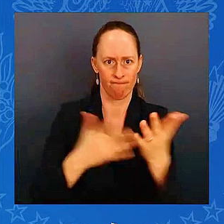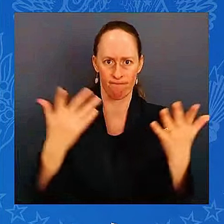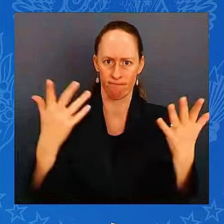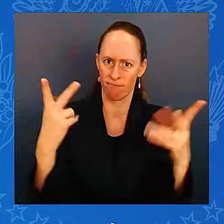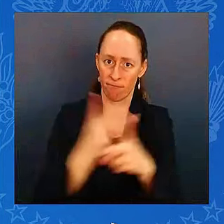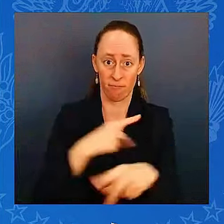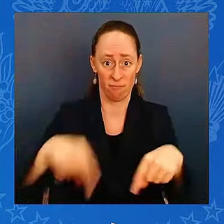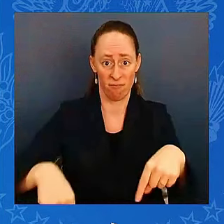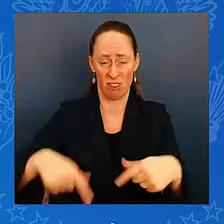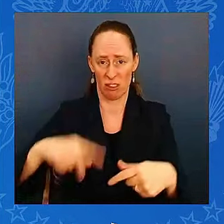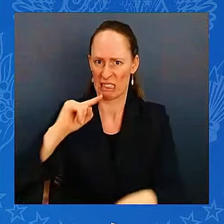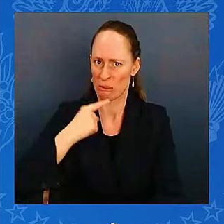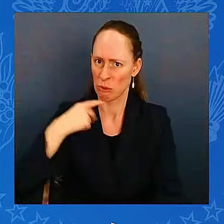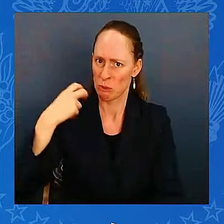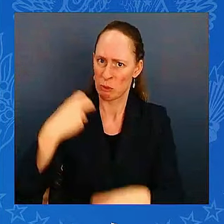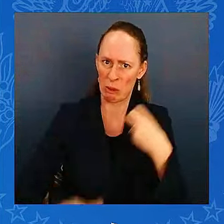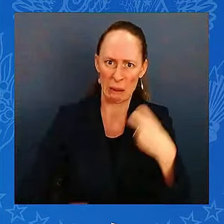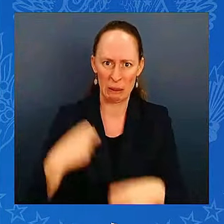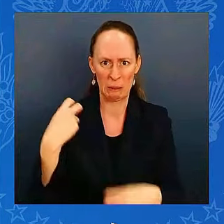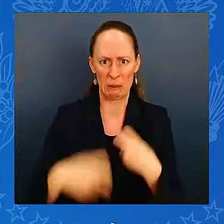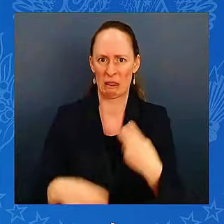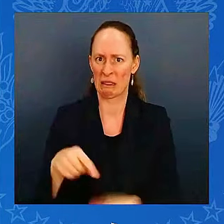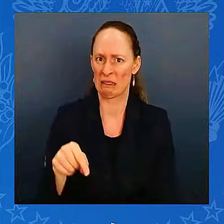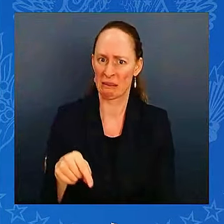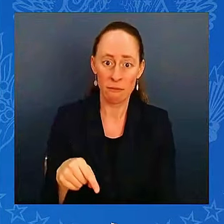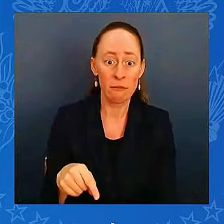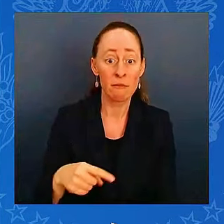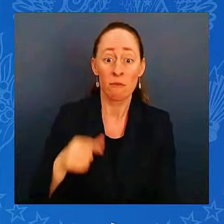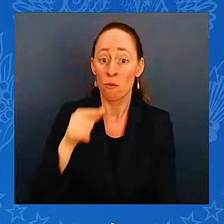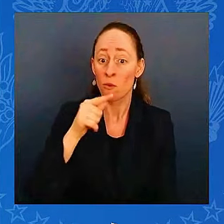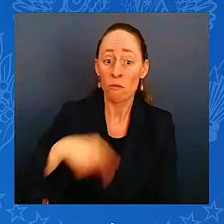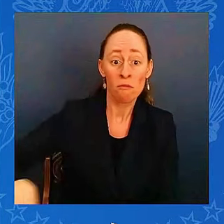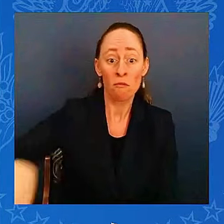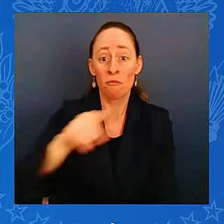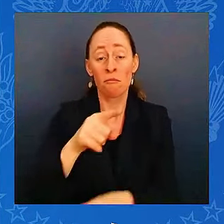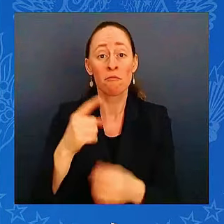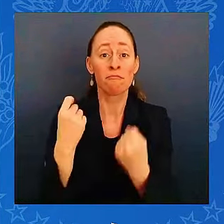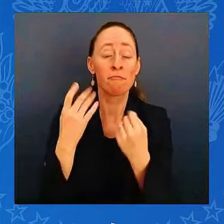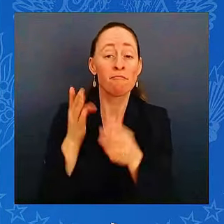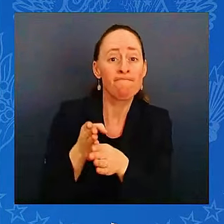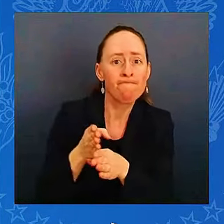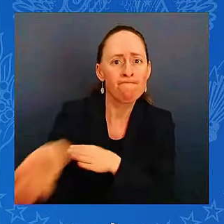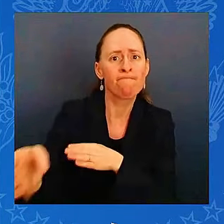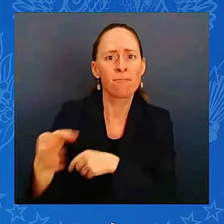who operate in the field of addictions, both in terms of prevention and rehabilitation,